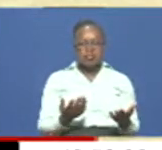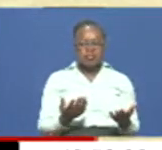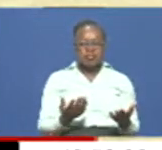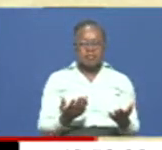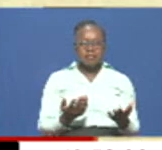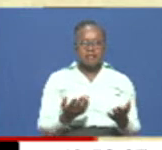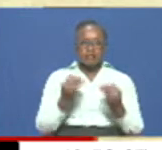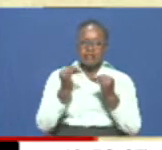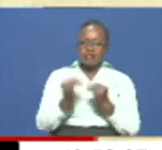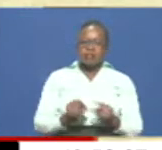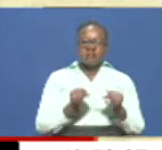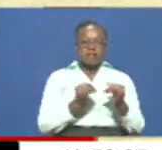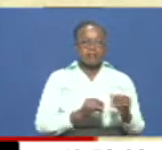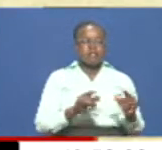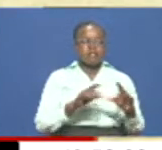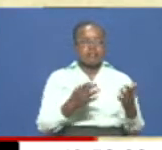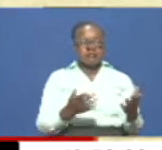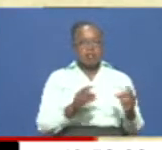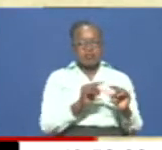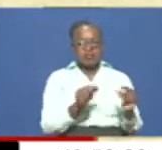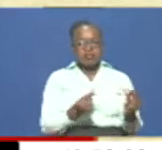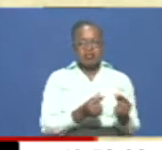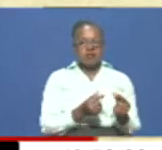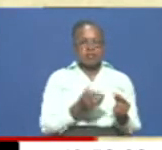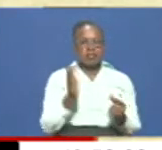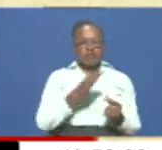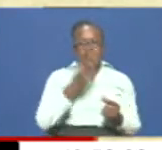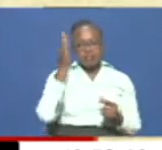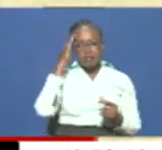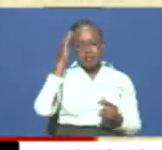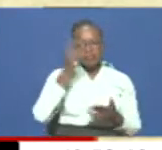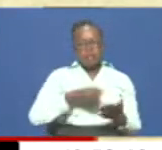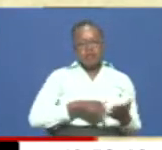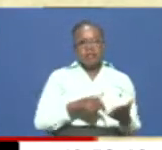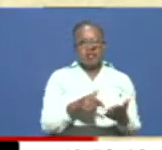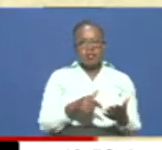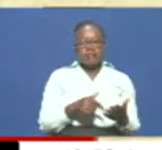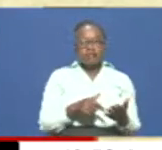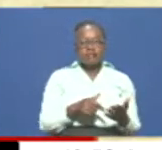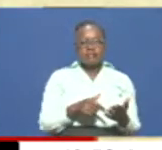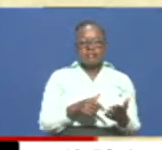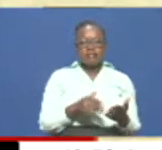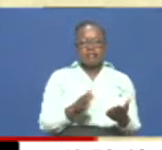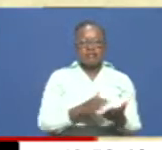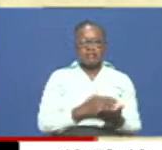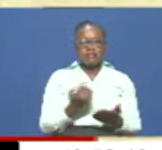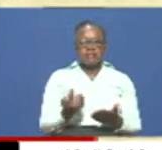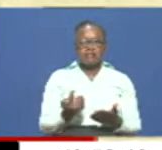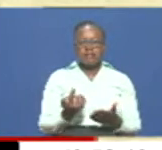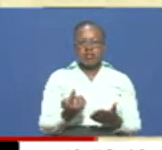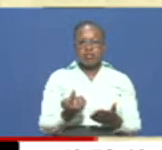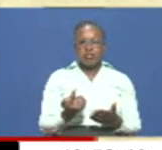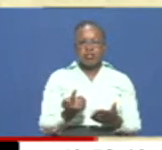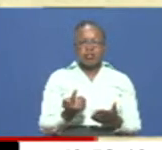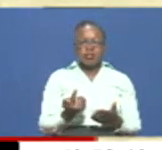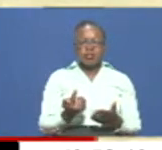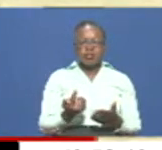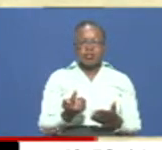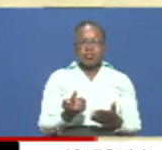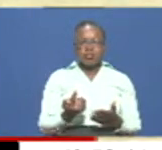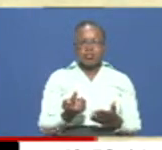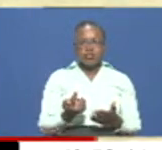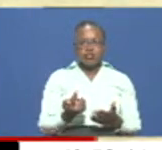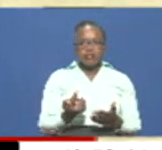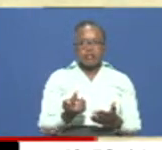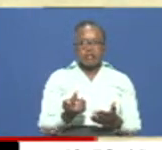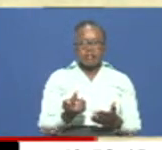Individuals. So you never know what someone or a man or a lady what she is